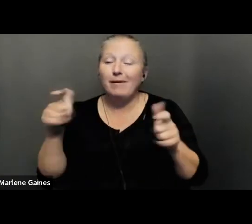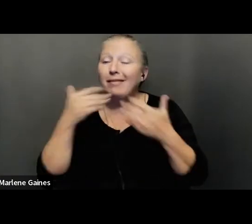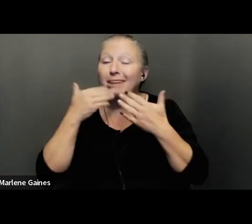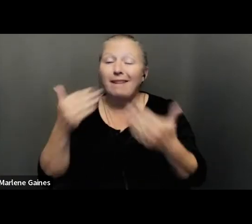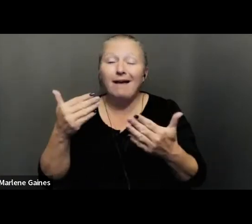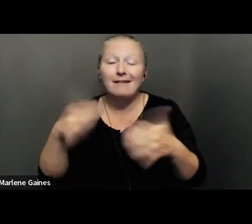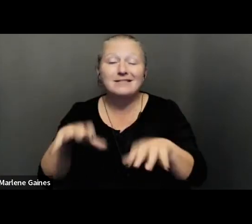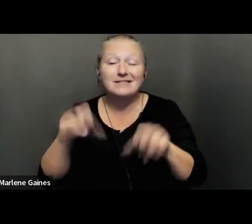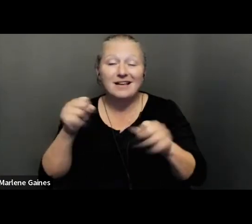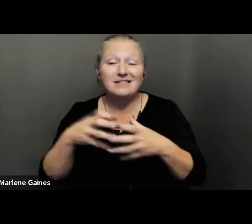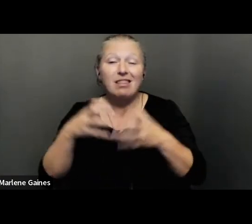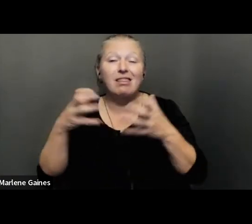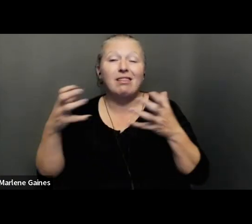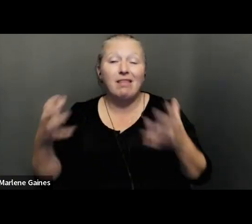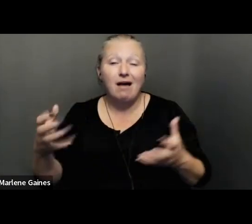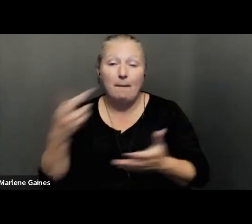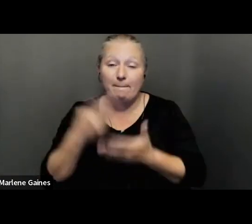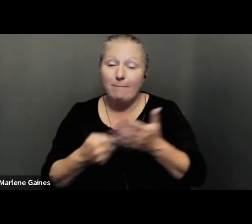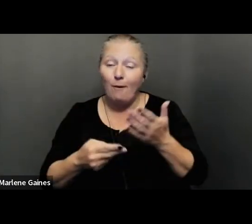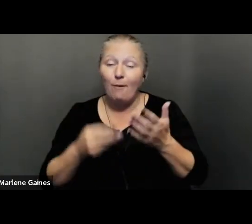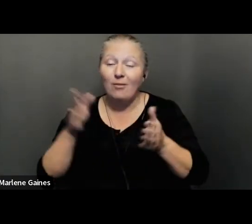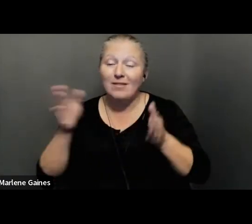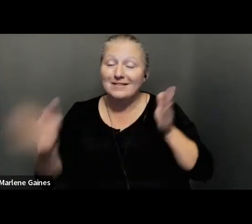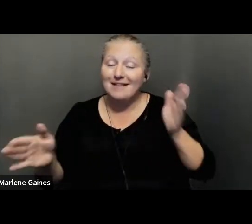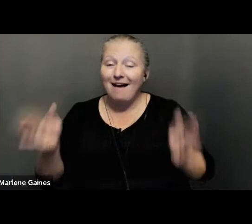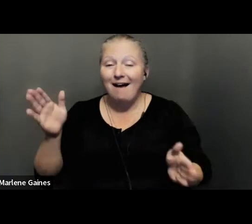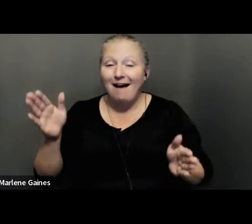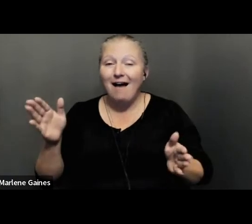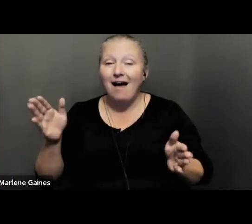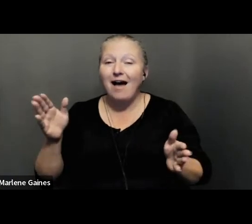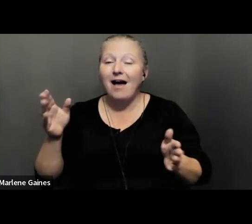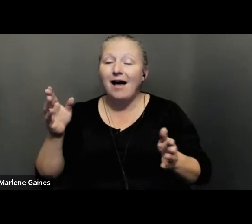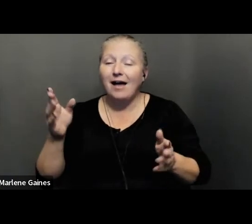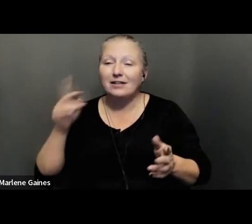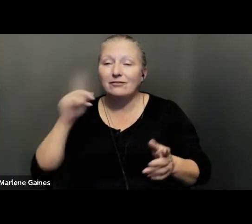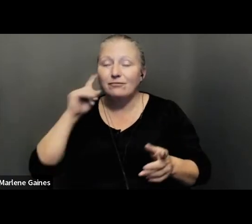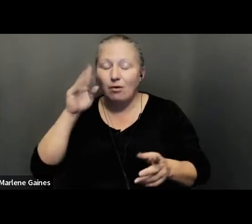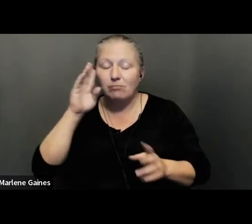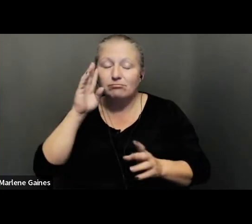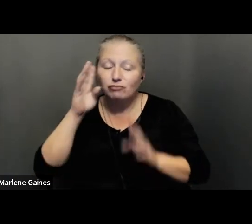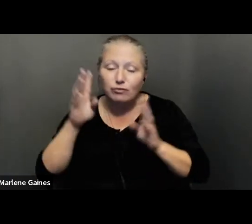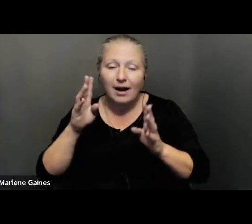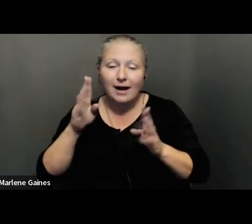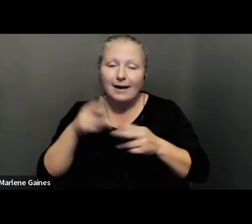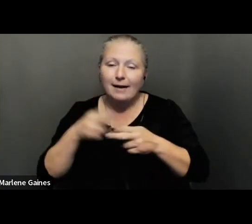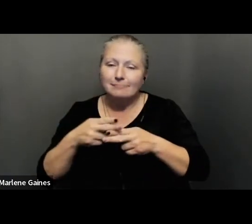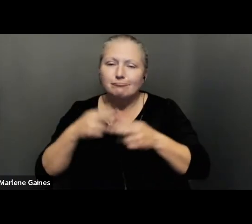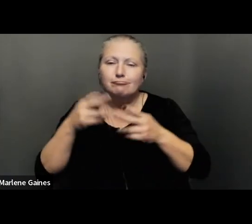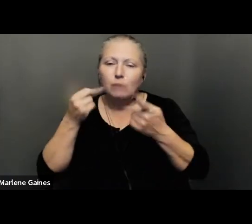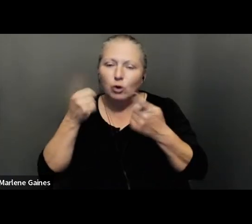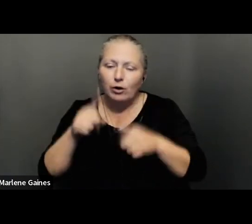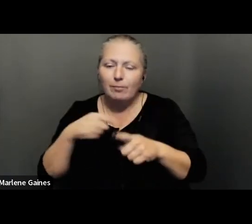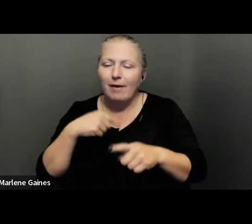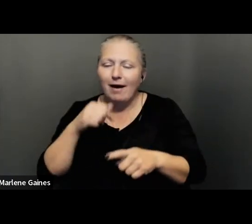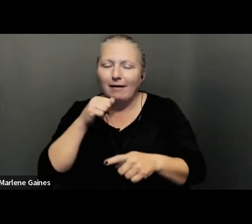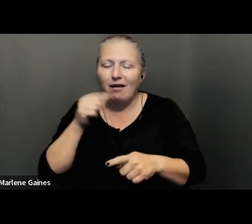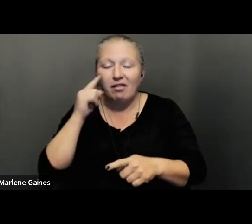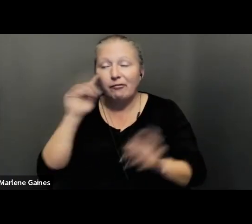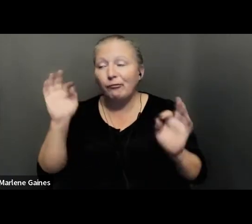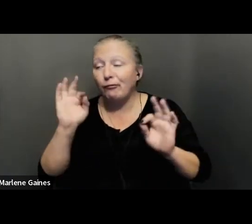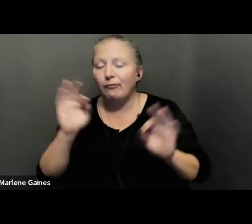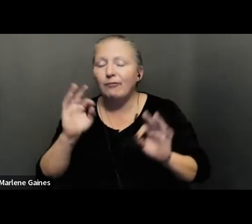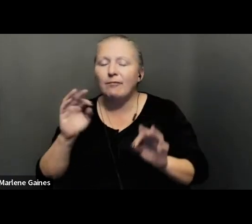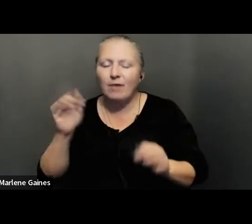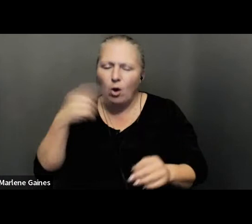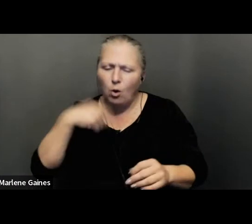takes a lot on both sides to come to a tentative agreement. I don't take it for granted. It's not just we